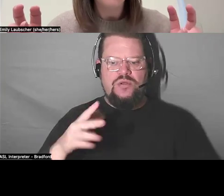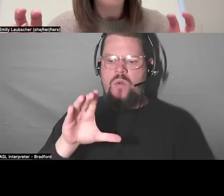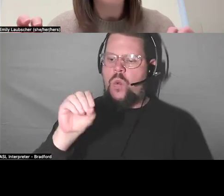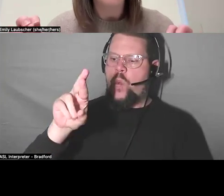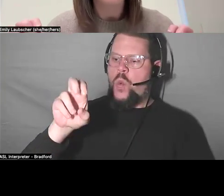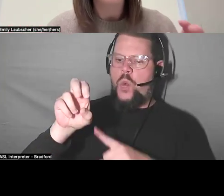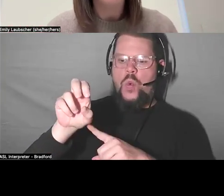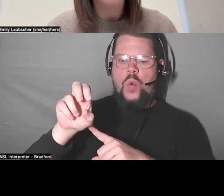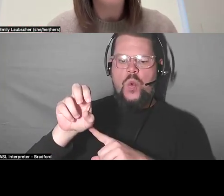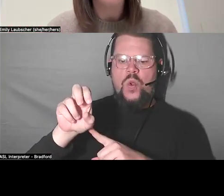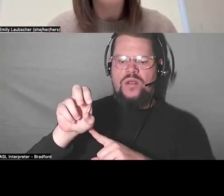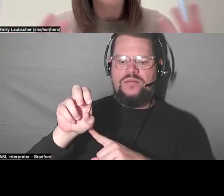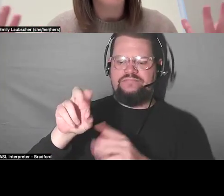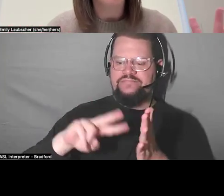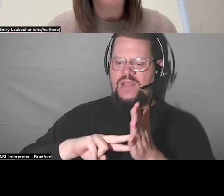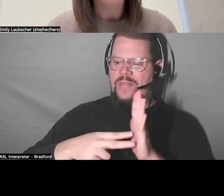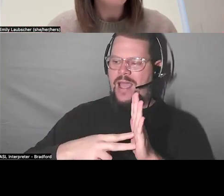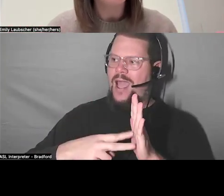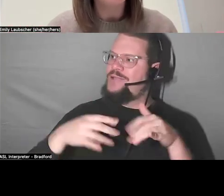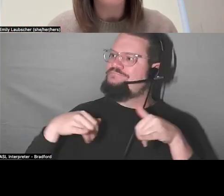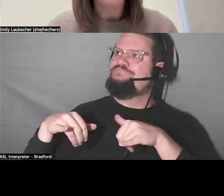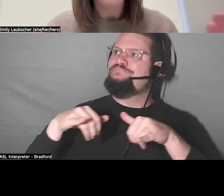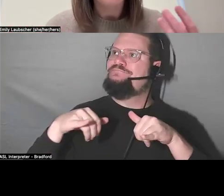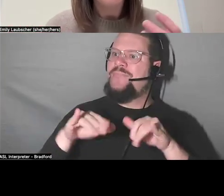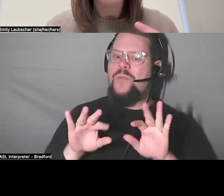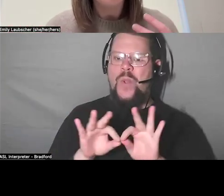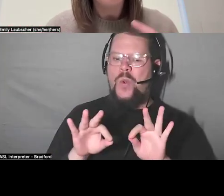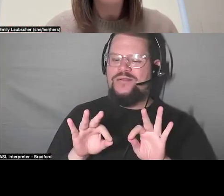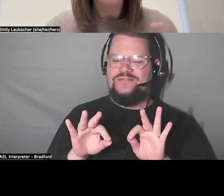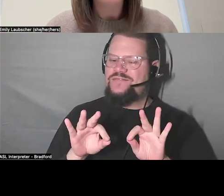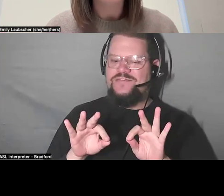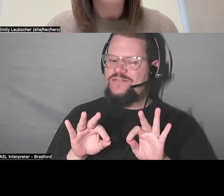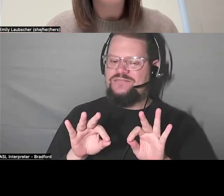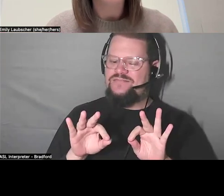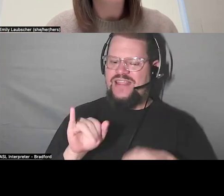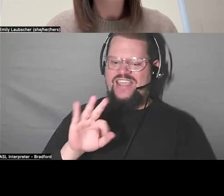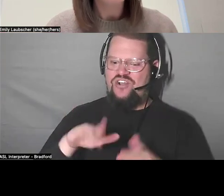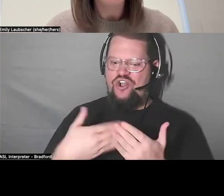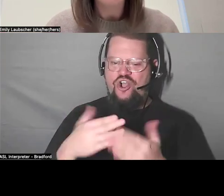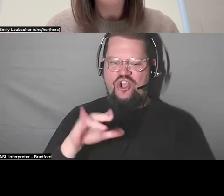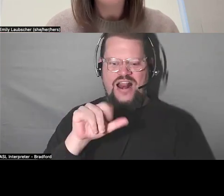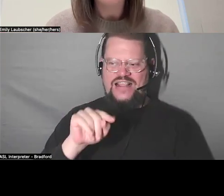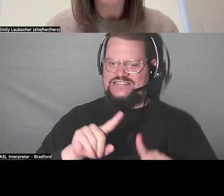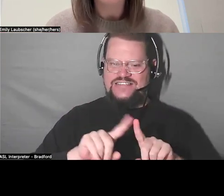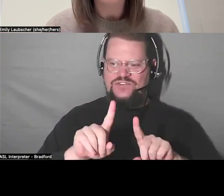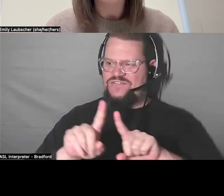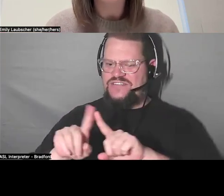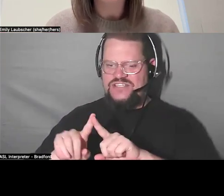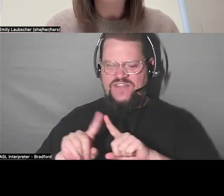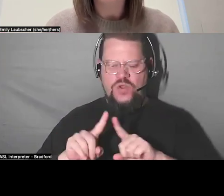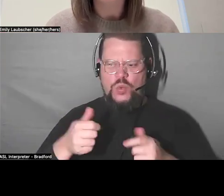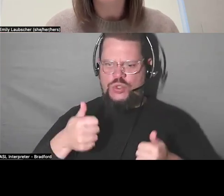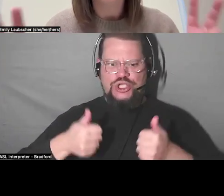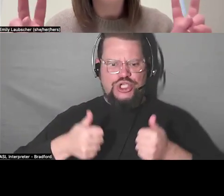core implies some kind of universal importance, but if all of these lists are so different from one another, which